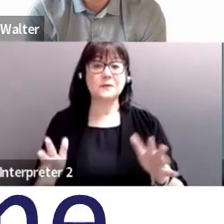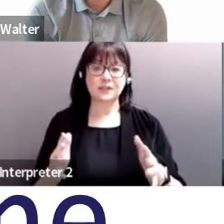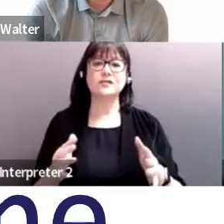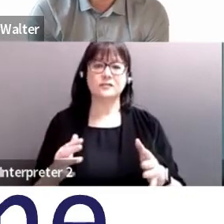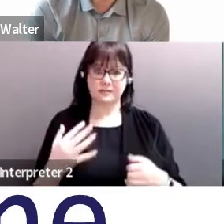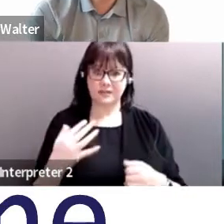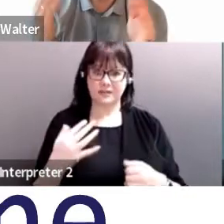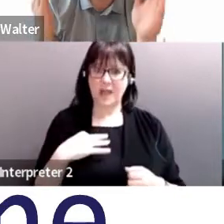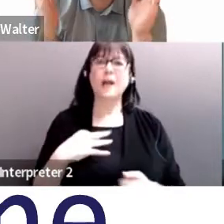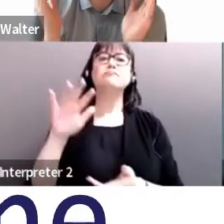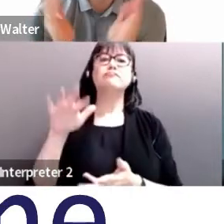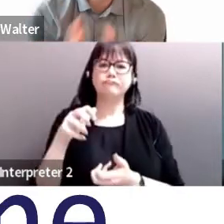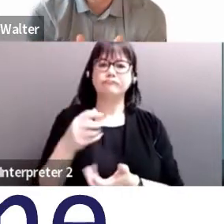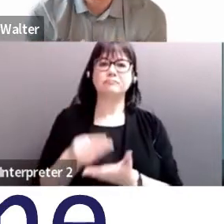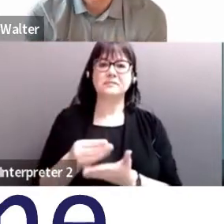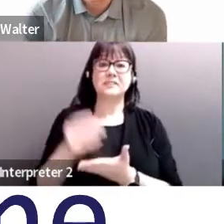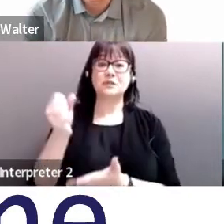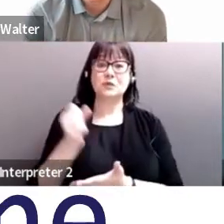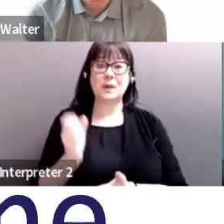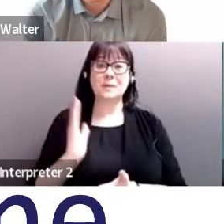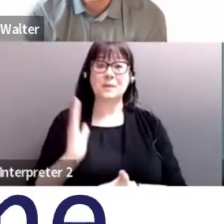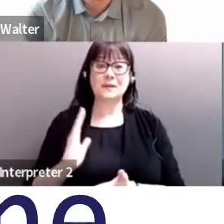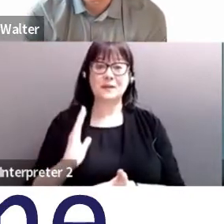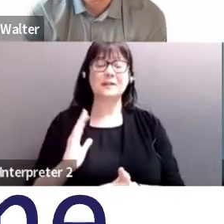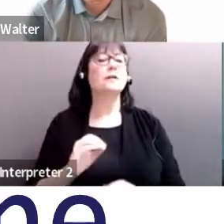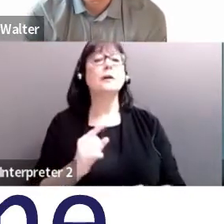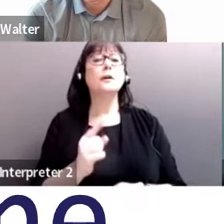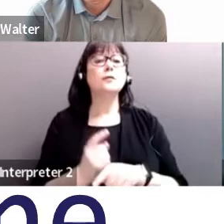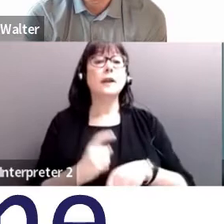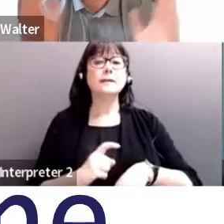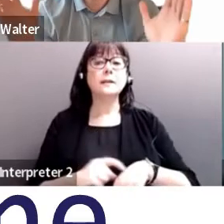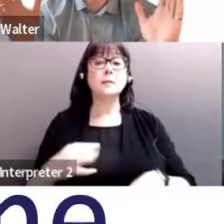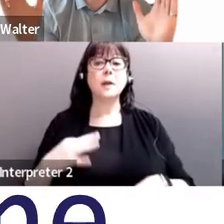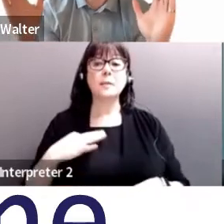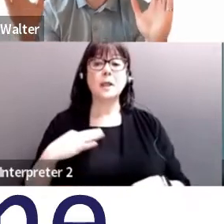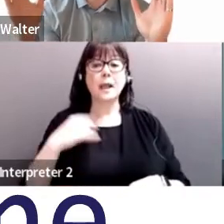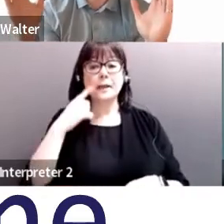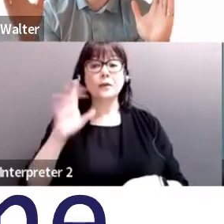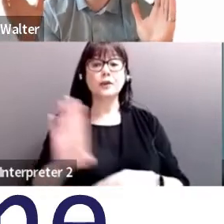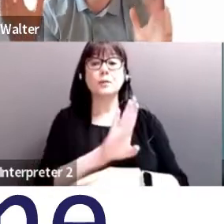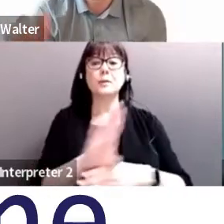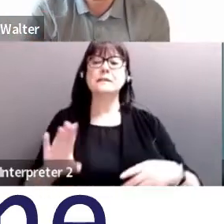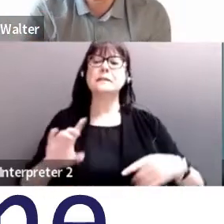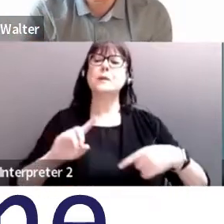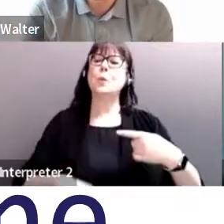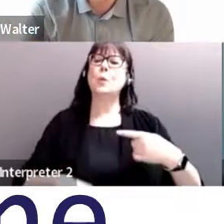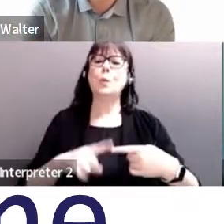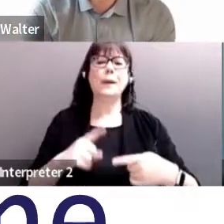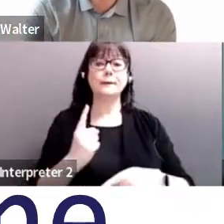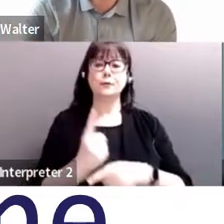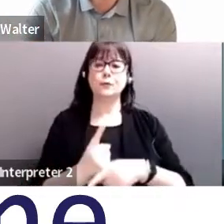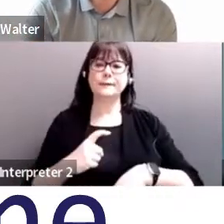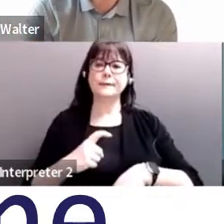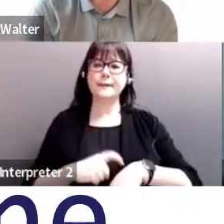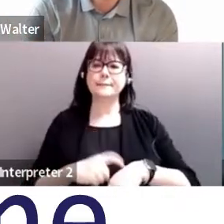fantastic. When do you think is the right time to be applying for grants in your business? I'm going to keep it very, very broad, but I'd love to see some ideas